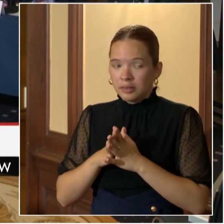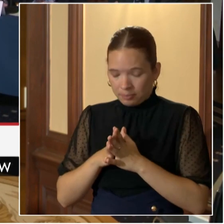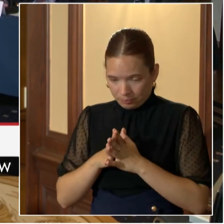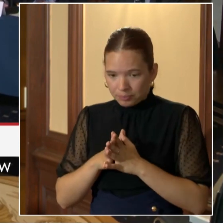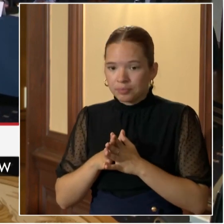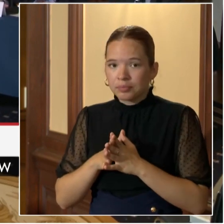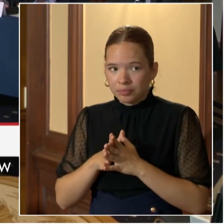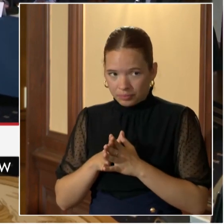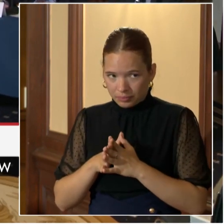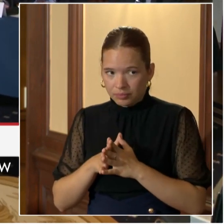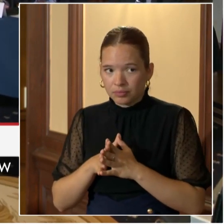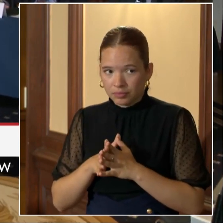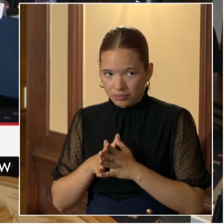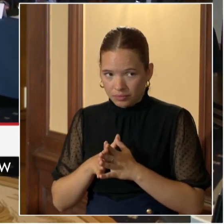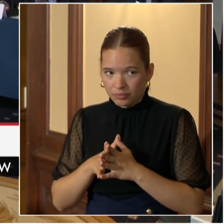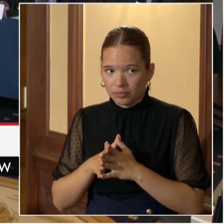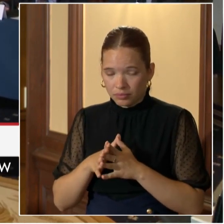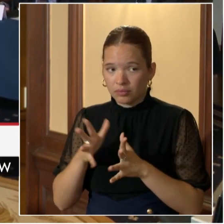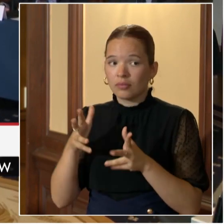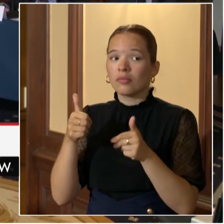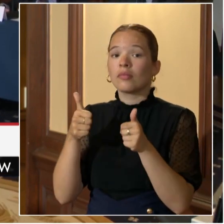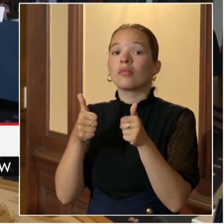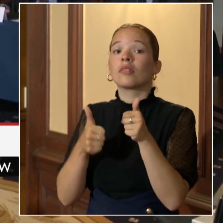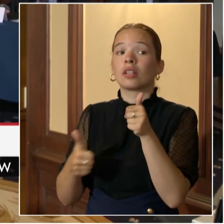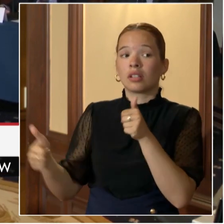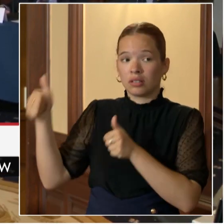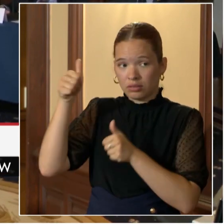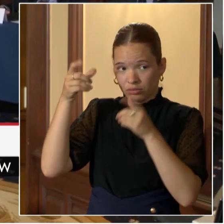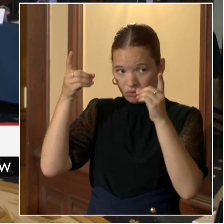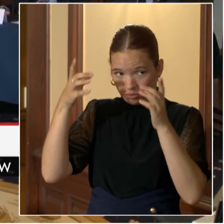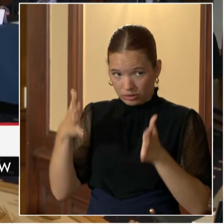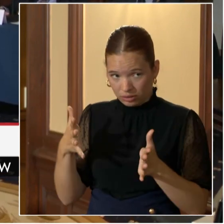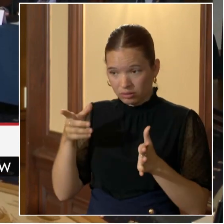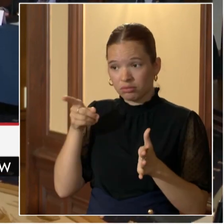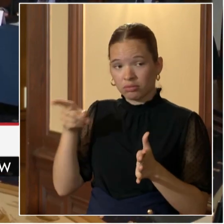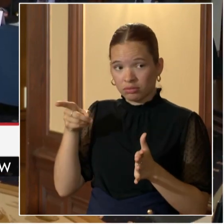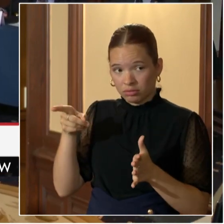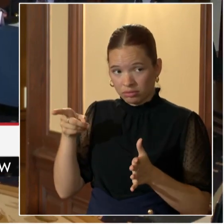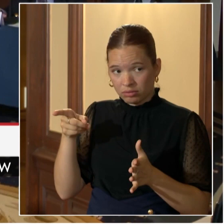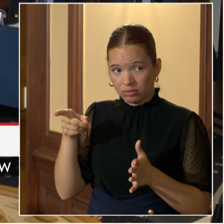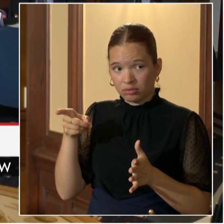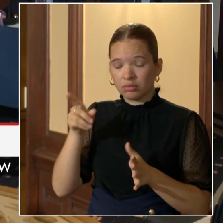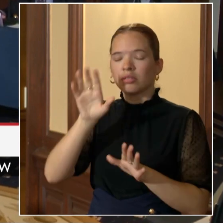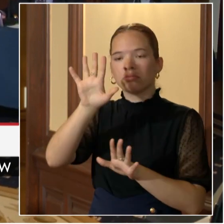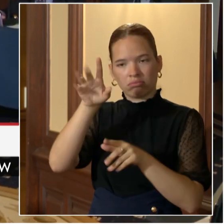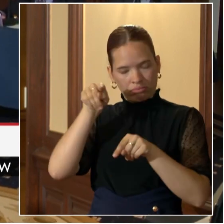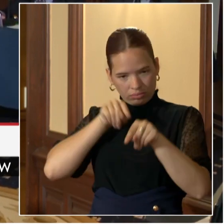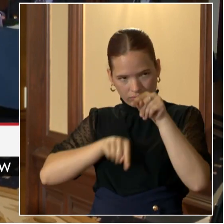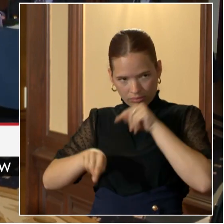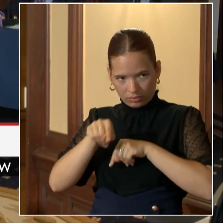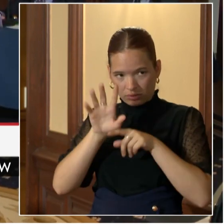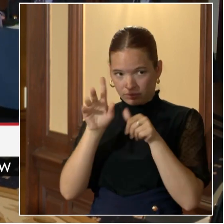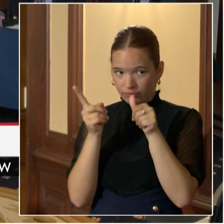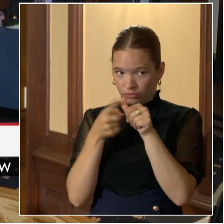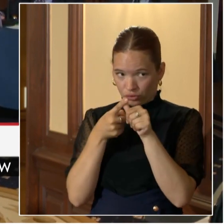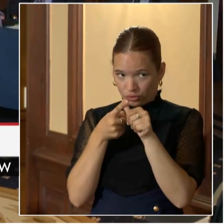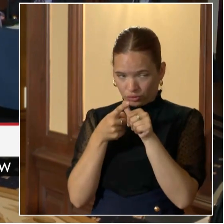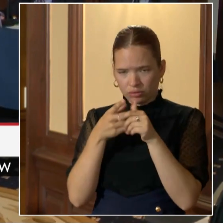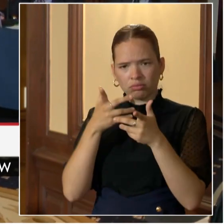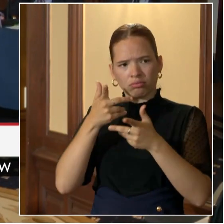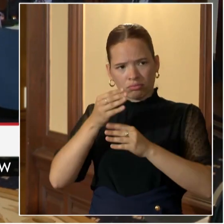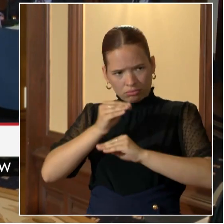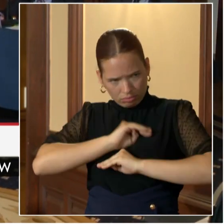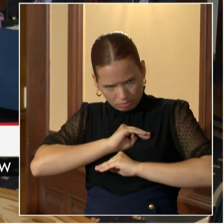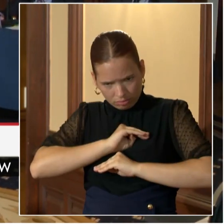executive director, Angelie Sema, who, first of all, in terms of dealing with all the requirements of being a government agency, certainly doesn't